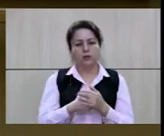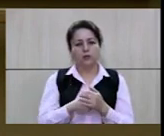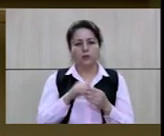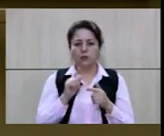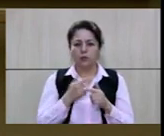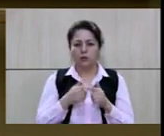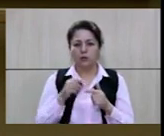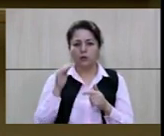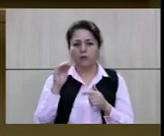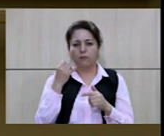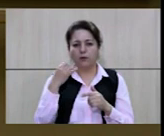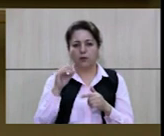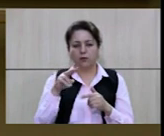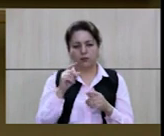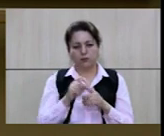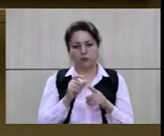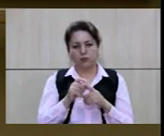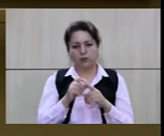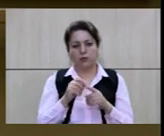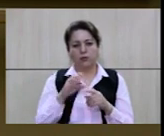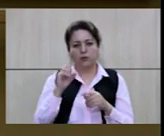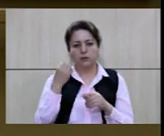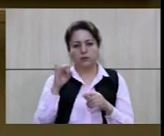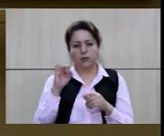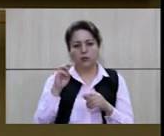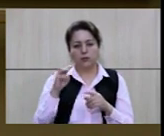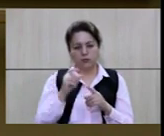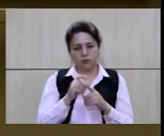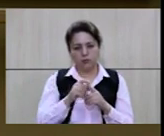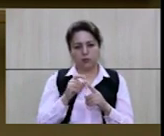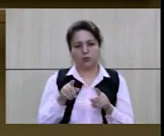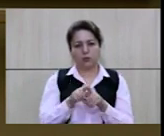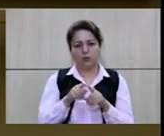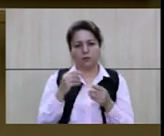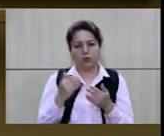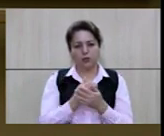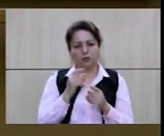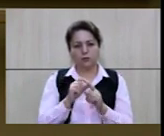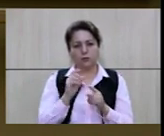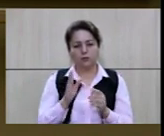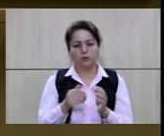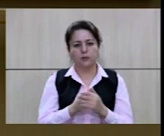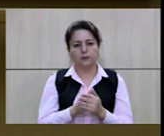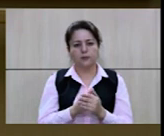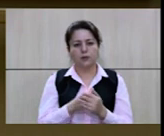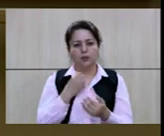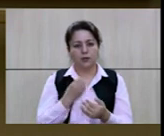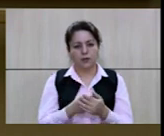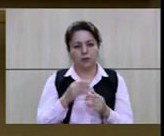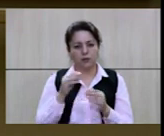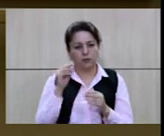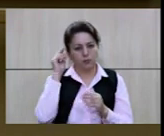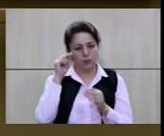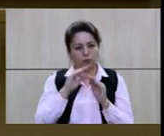bo'lmasa fayl sözleri, sayt sözleri ham yangi sözler hisoblanadi. Qadrli